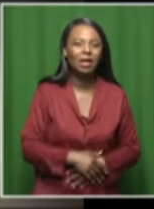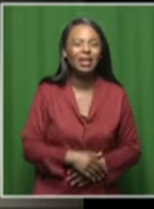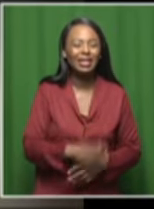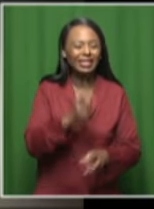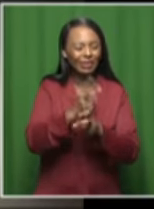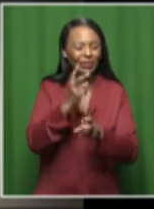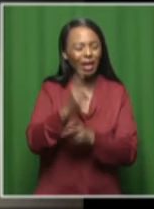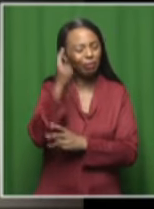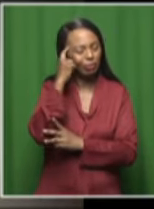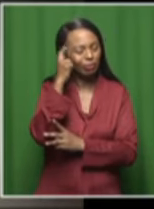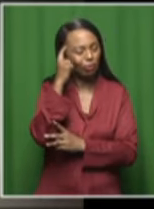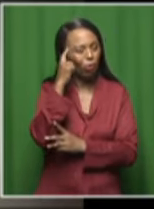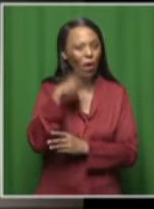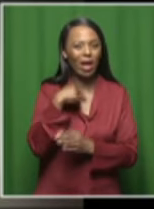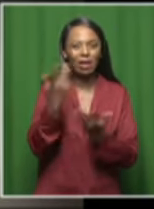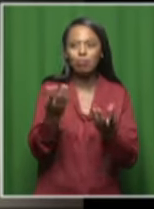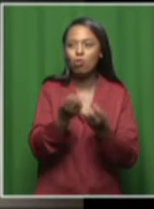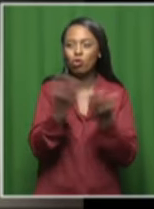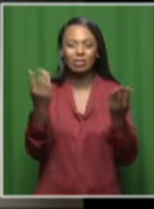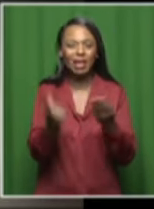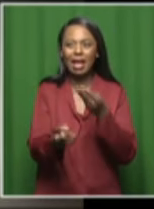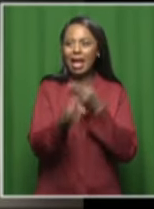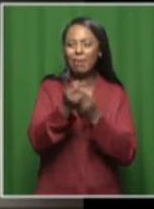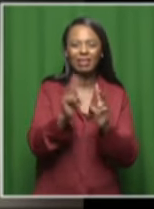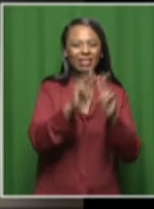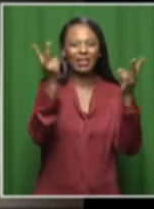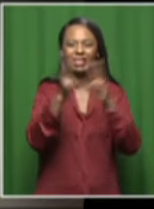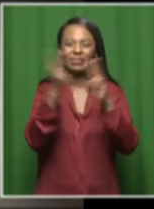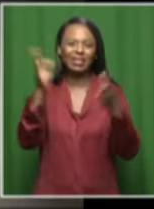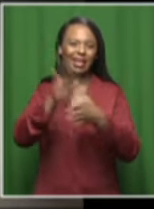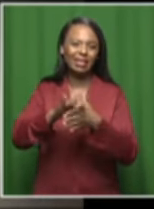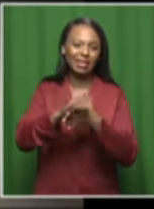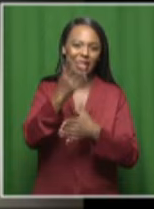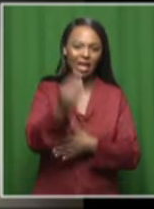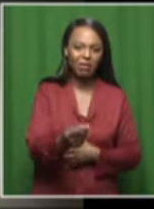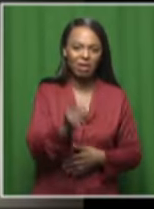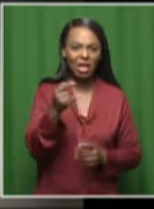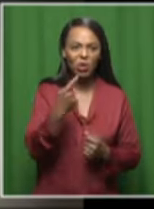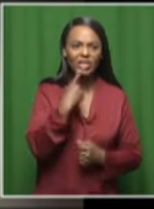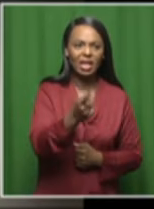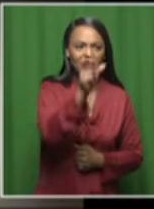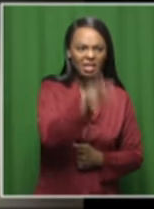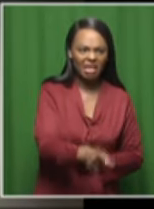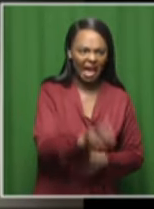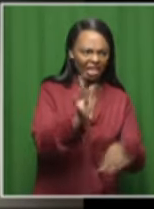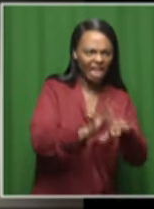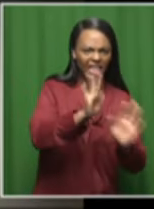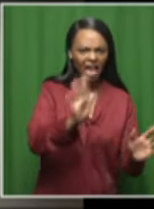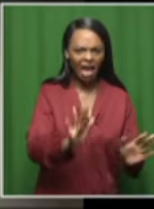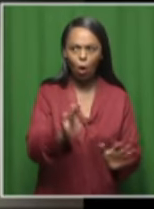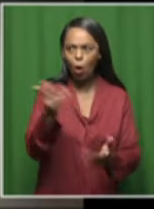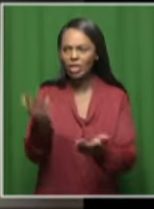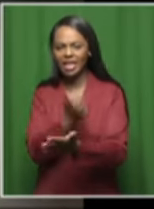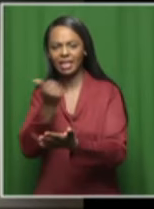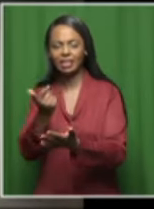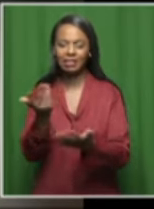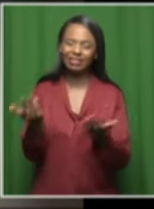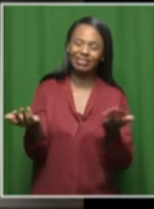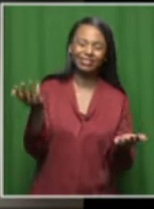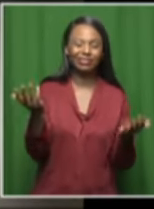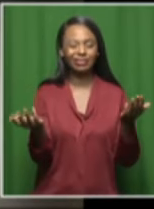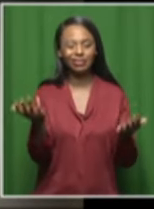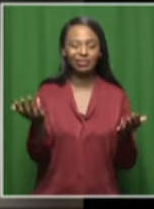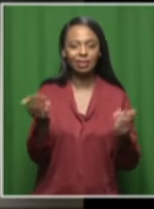people's circumstances are different, and you can't just paint it with one brush and say never touch it or take it and splurge it, because either of those are